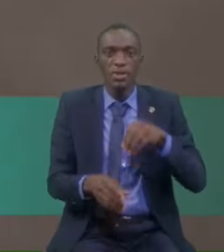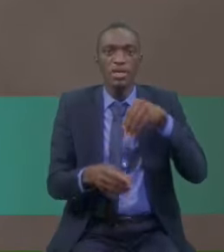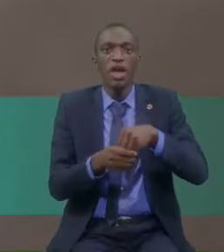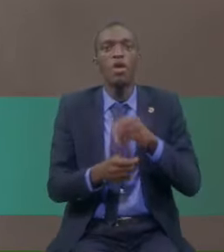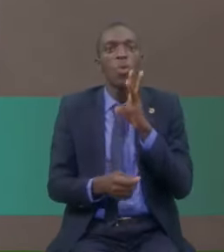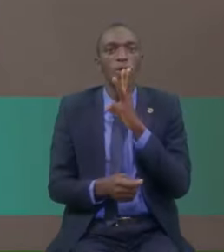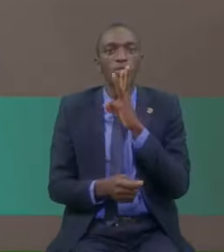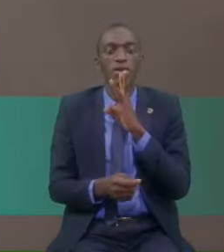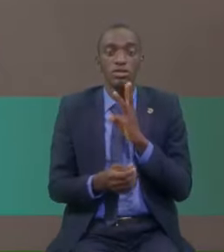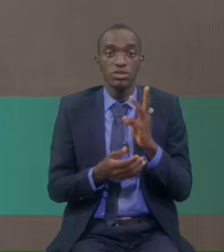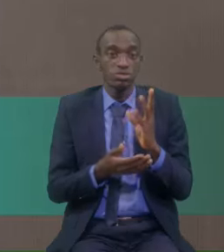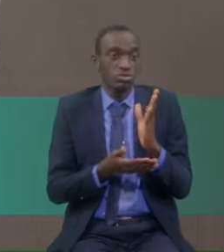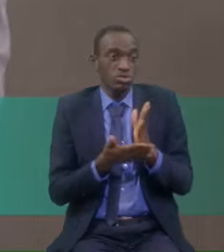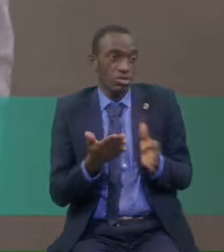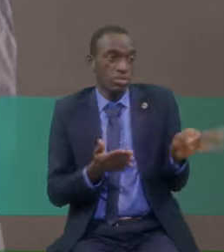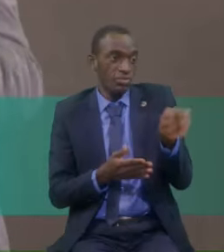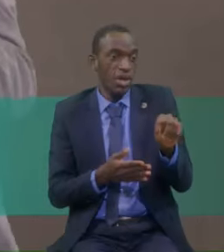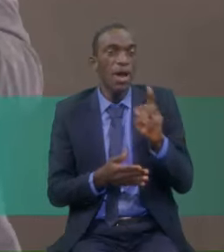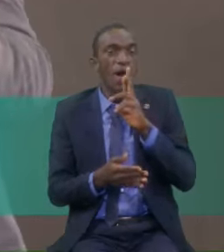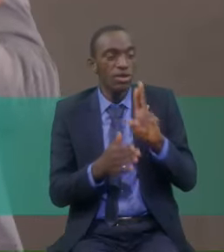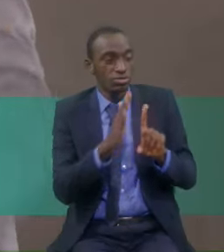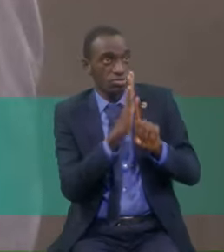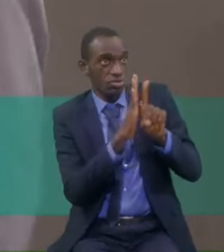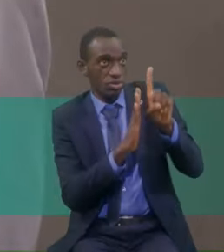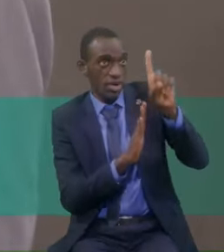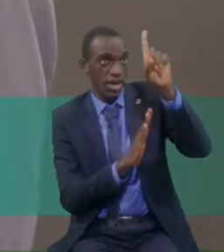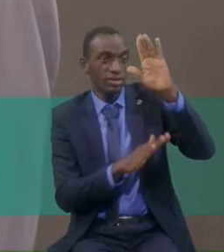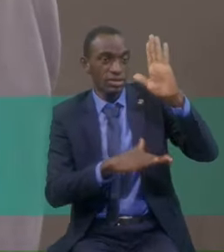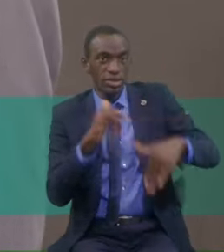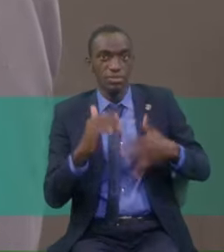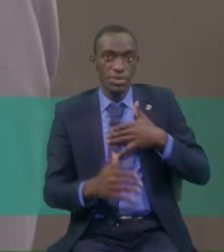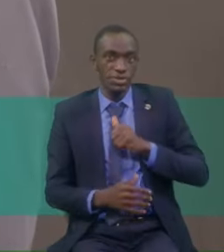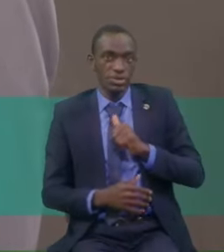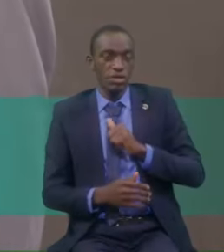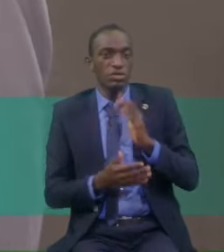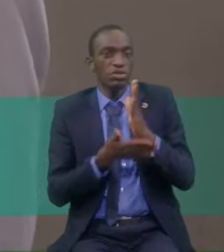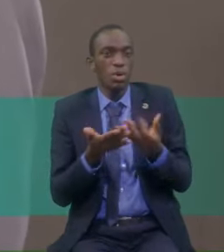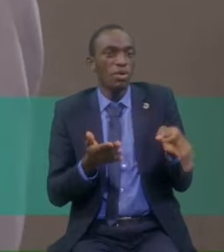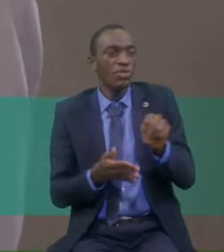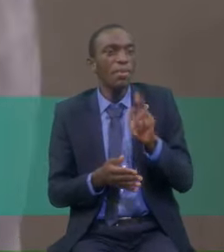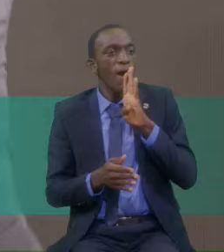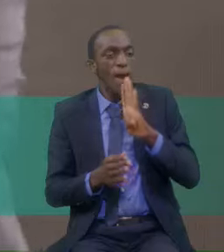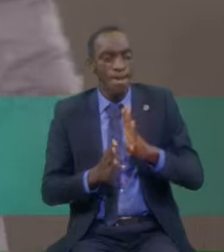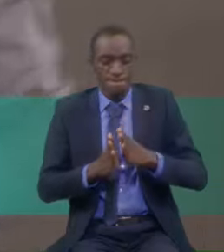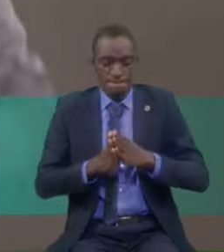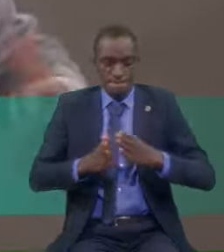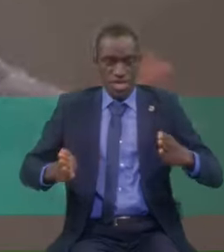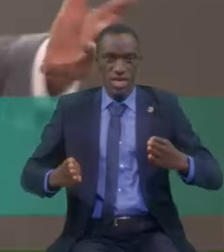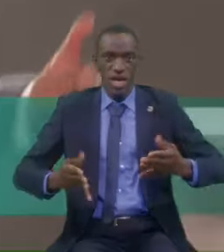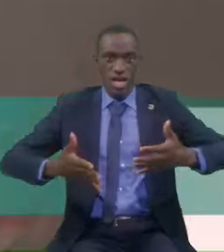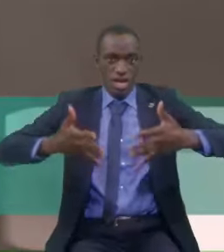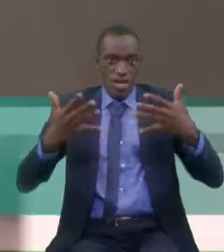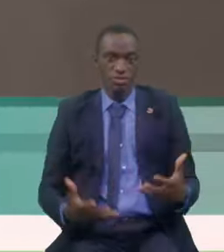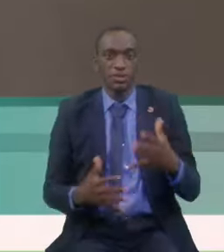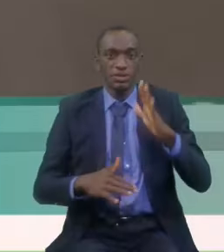are taller than I am. Some of them are bigger and heftier than I am. Some